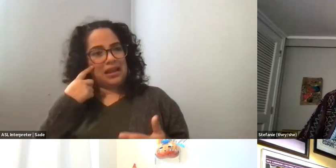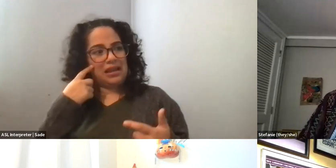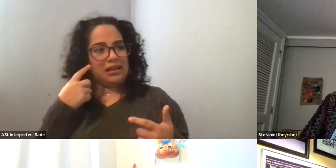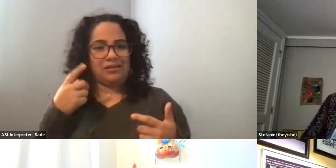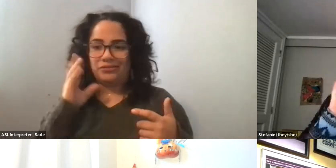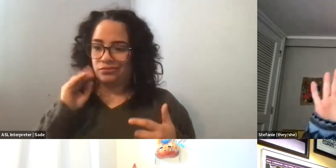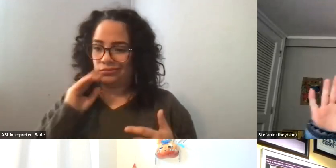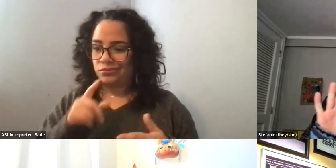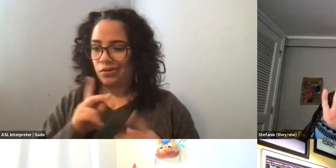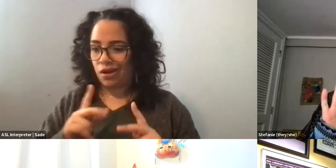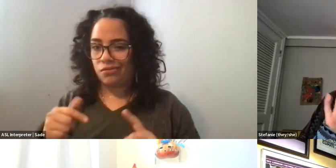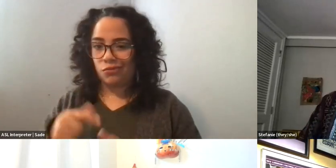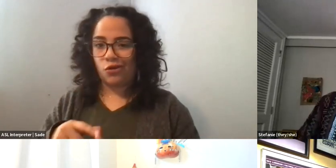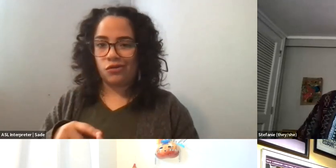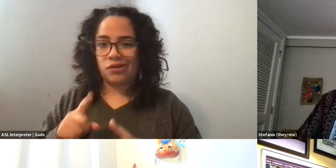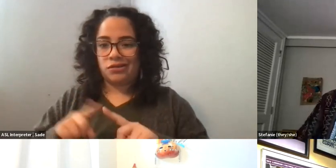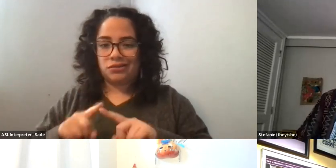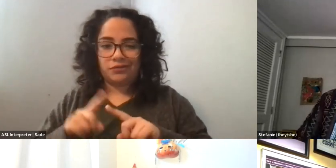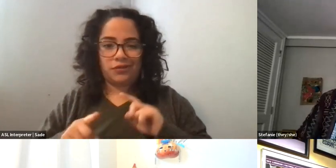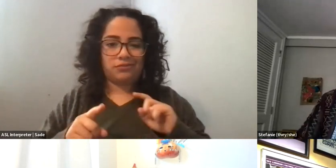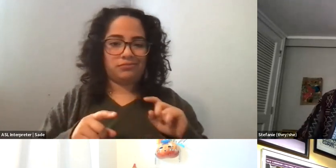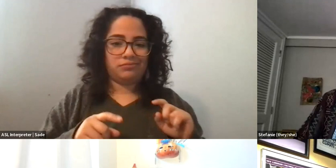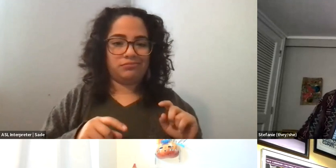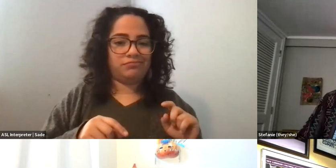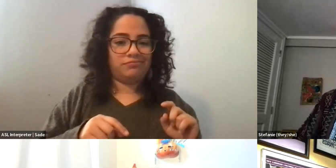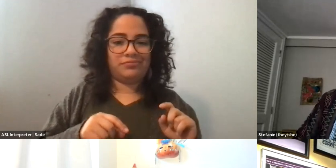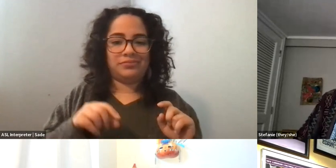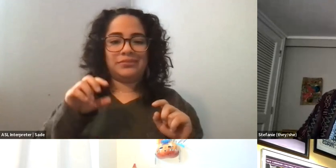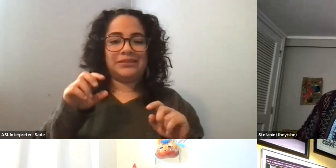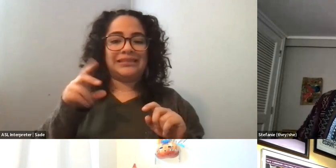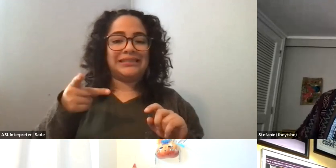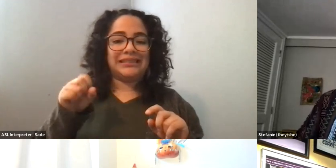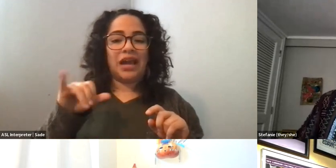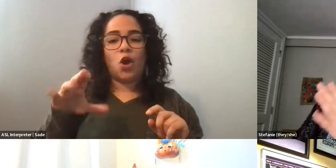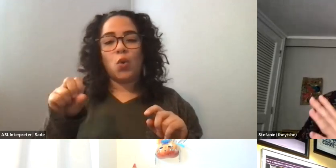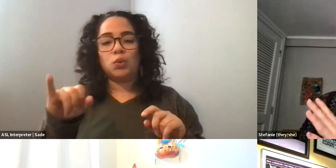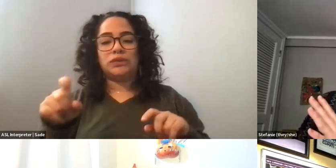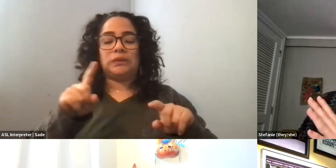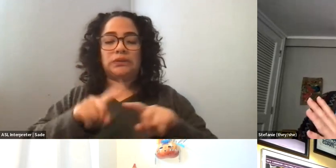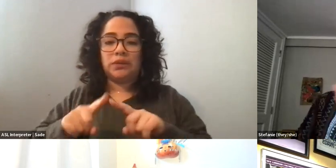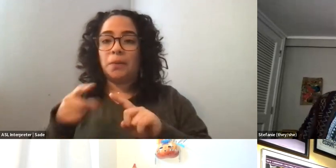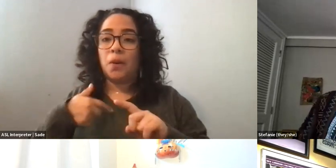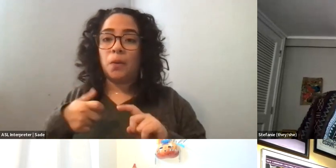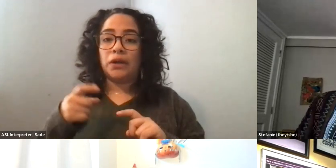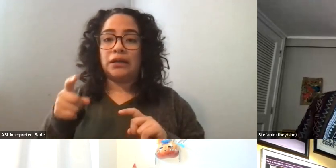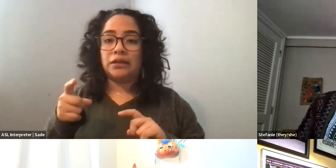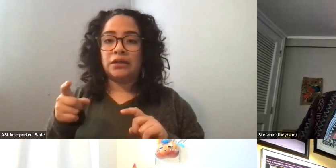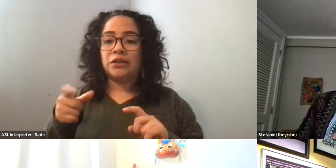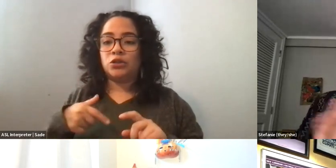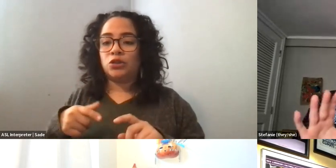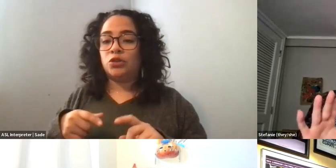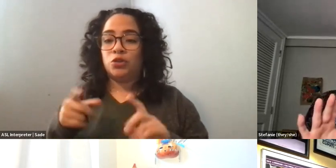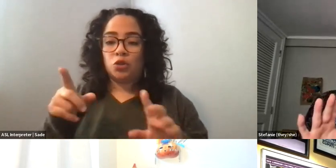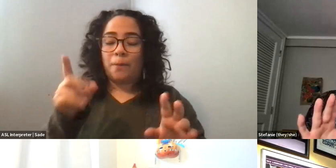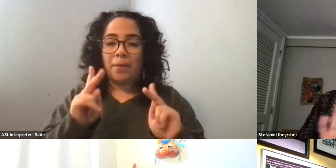altered states and psychosis. It's like, whoa. It was like, yeah, let's get rid of all the prisons and jails, but we need to keep one for those crazy people, right? Who, you